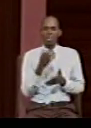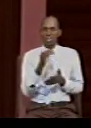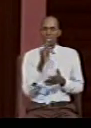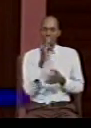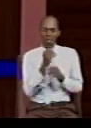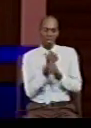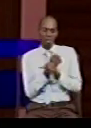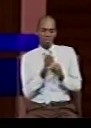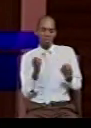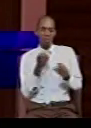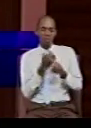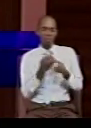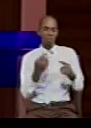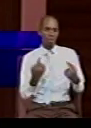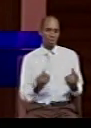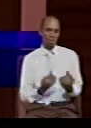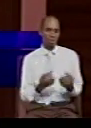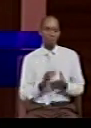salvation from sin,